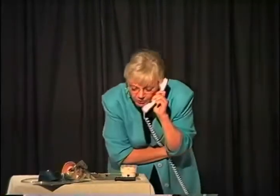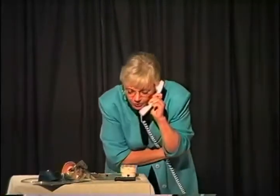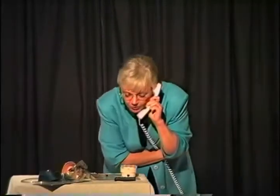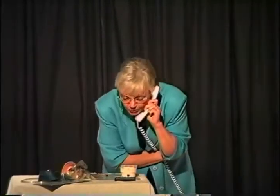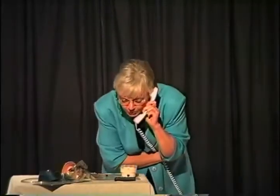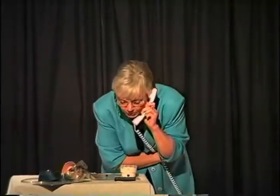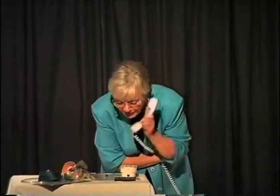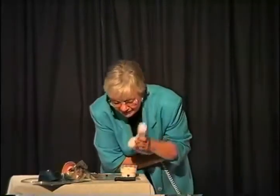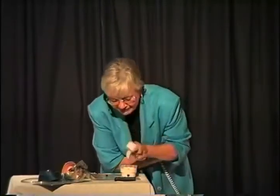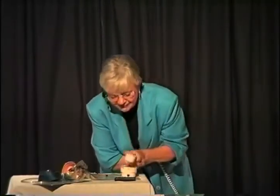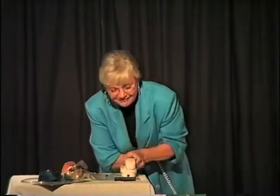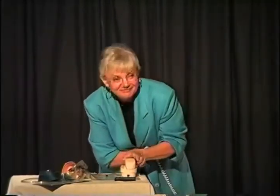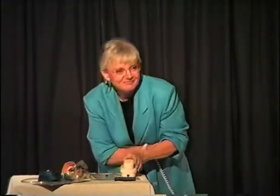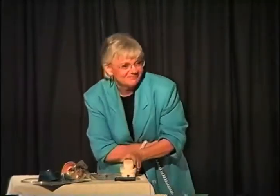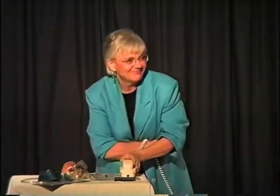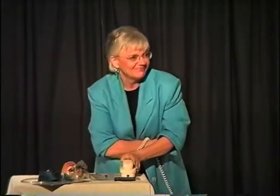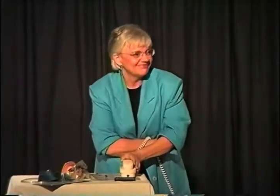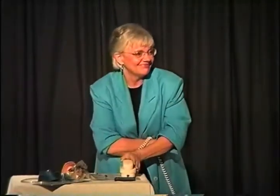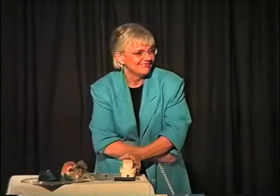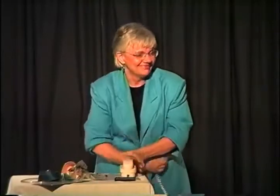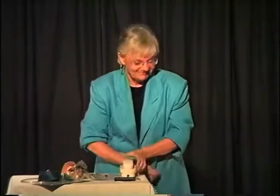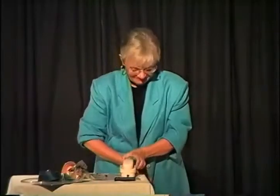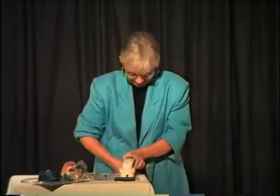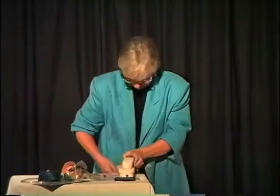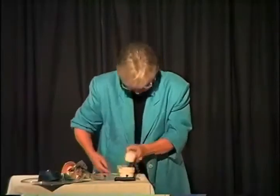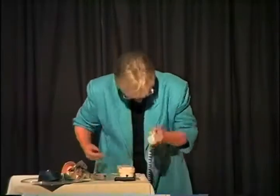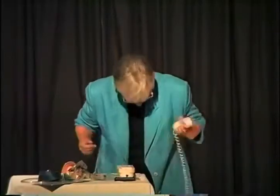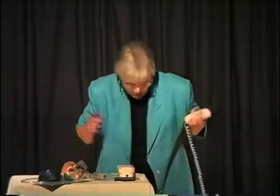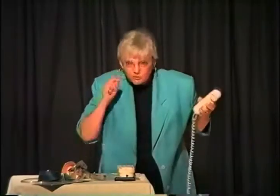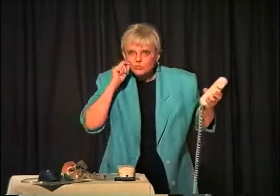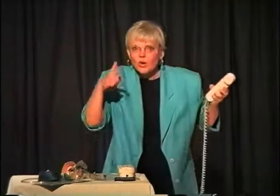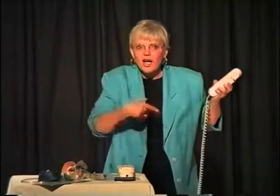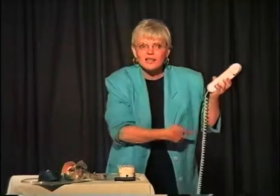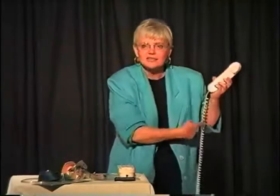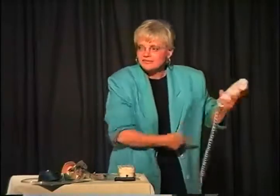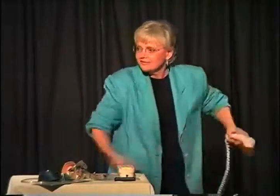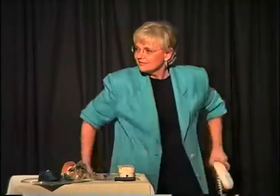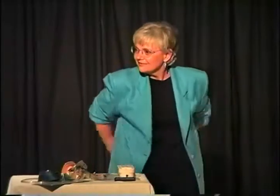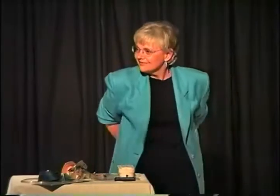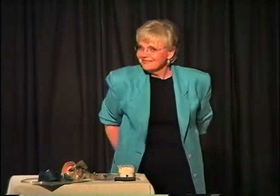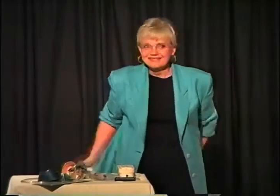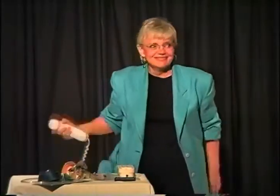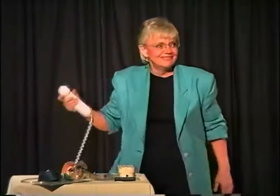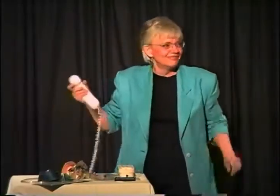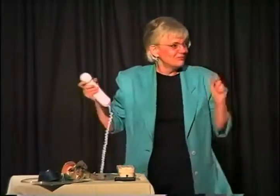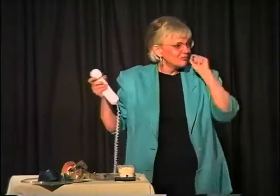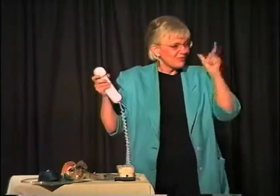All right, bye-bye, bye-bye. Lower, lower, and finally, hanging up.